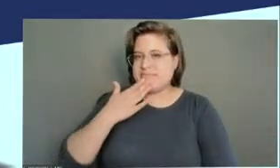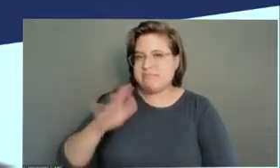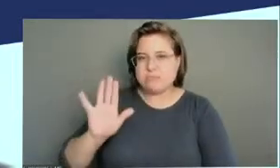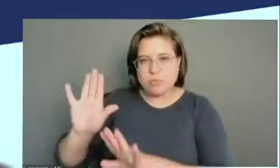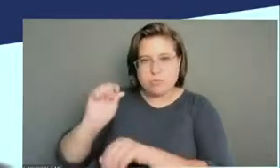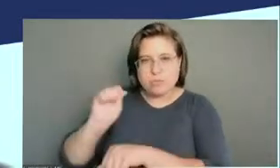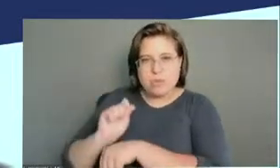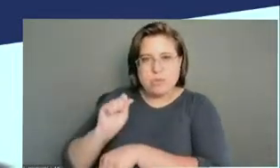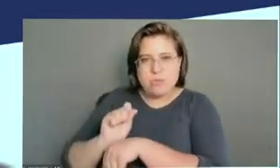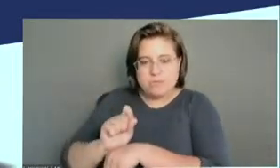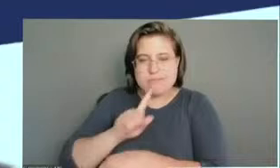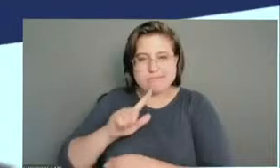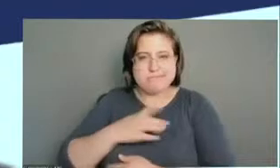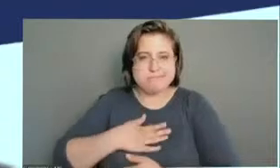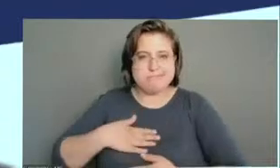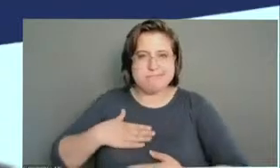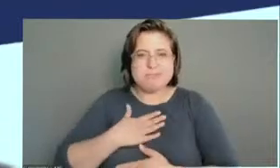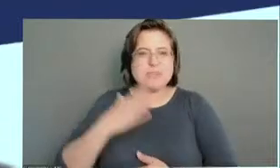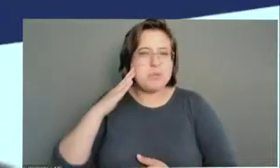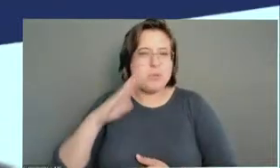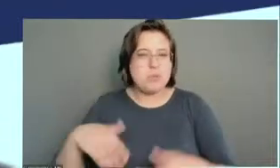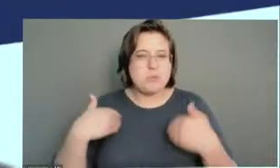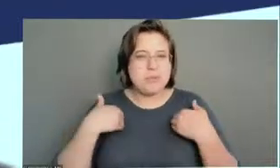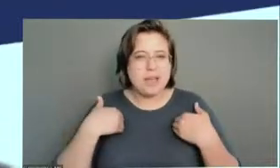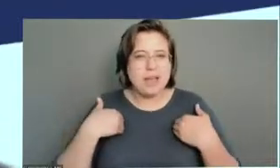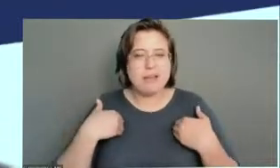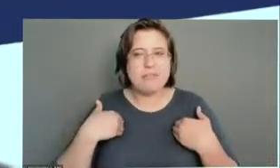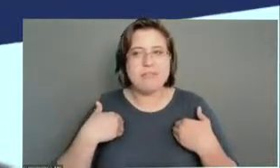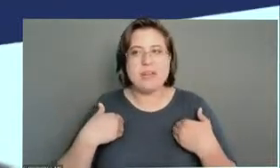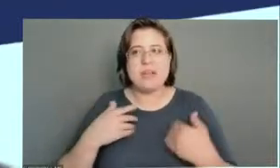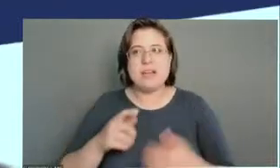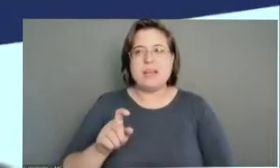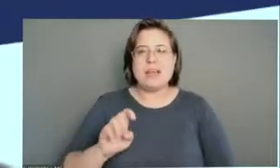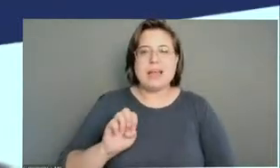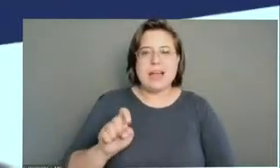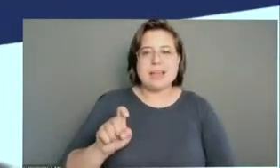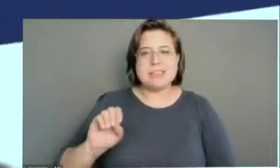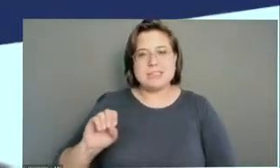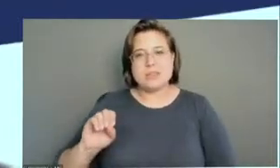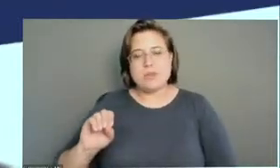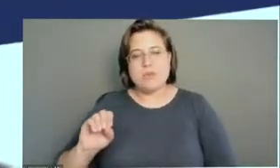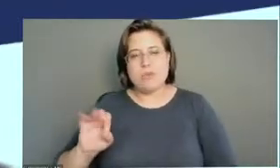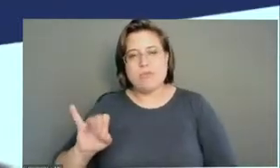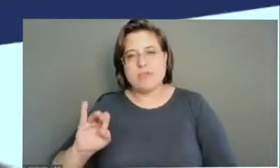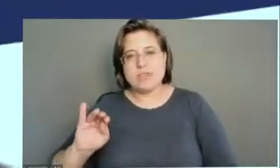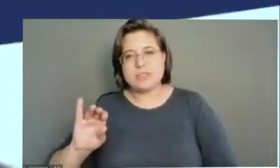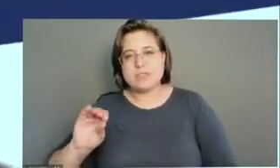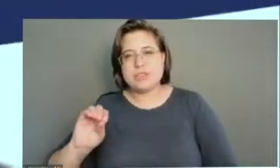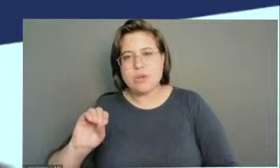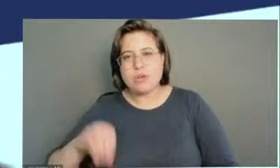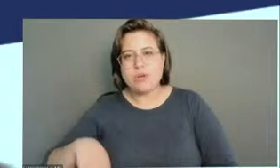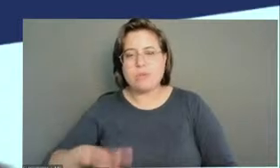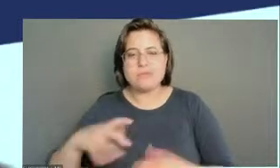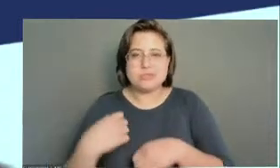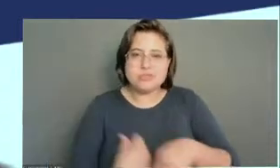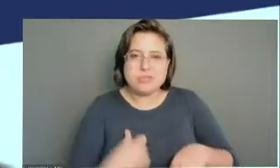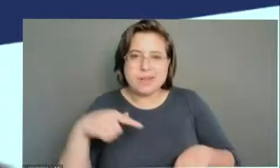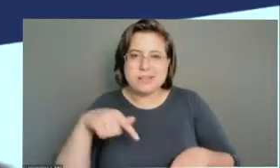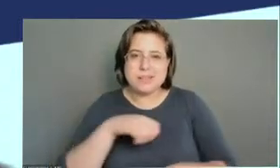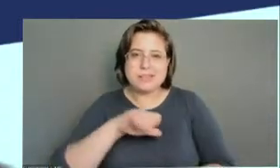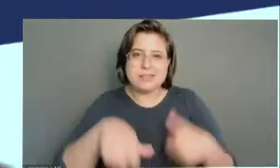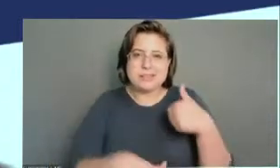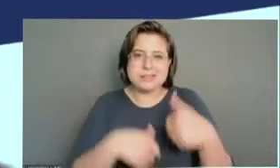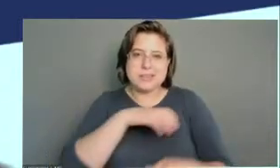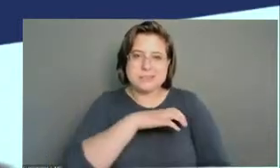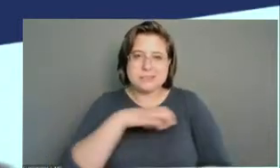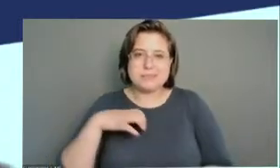really appreciate. I know we have ex officio representation in strength on this subcommittee, so a special moment to say